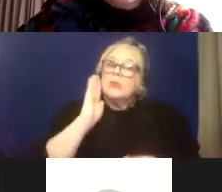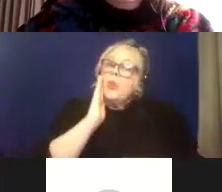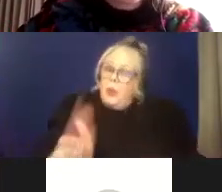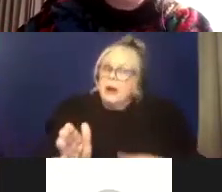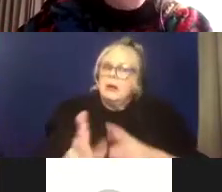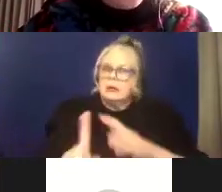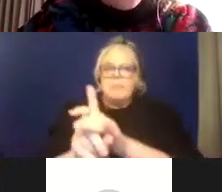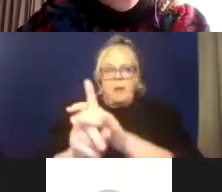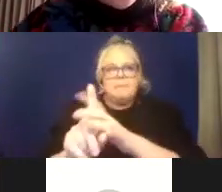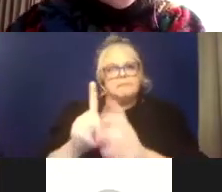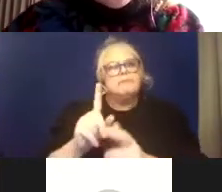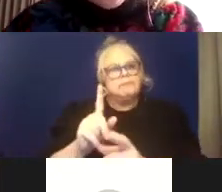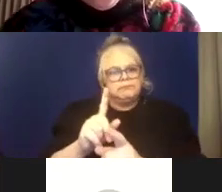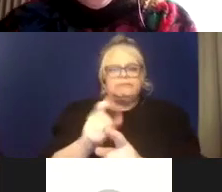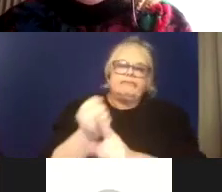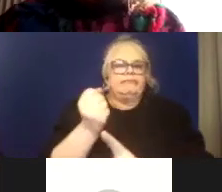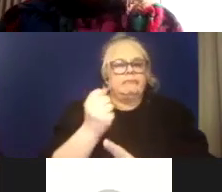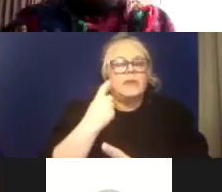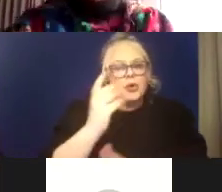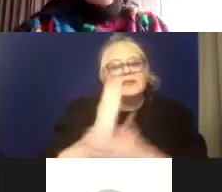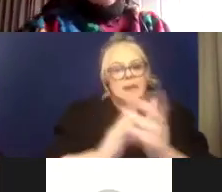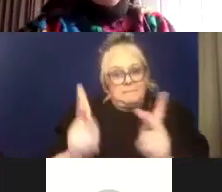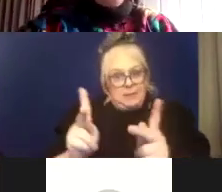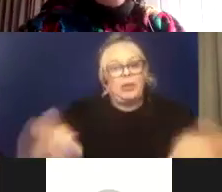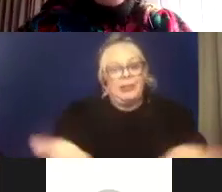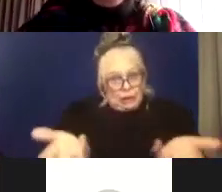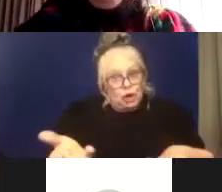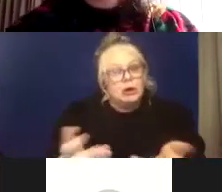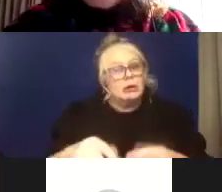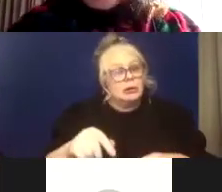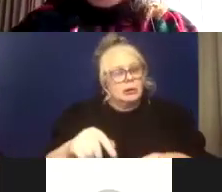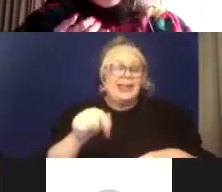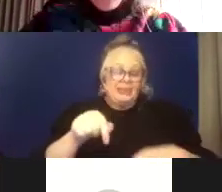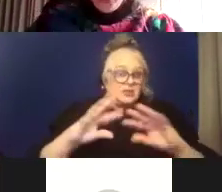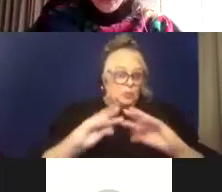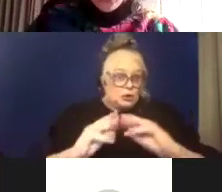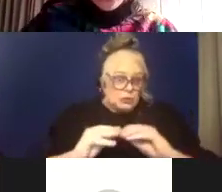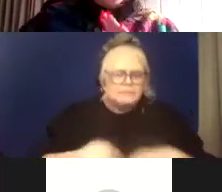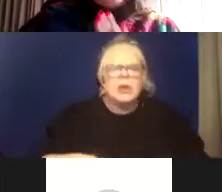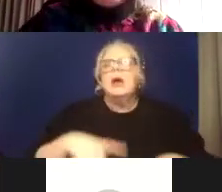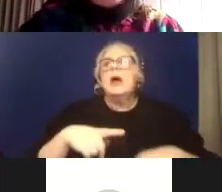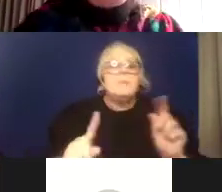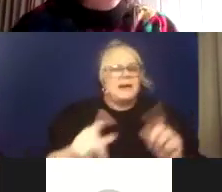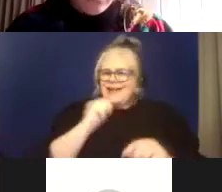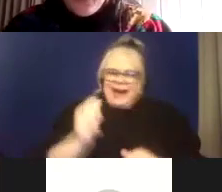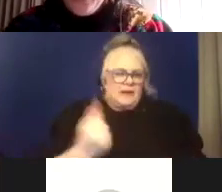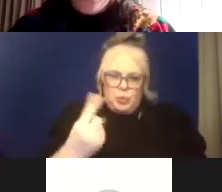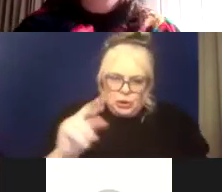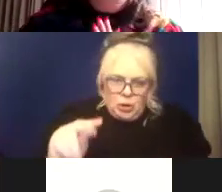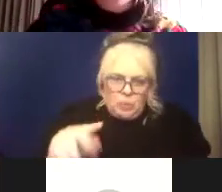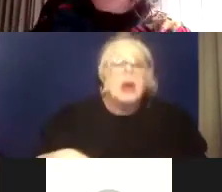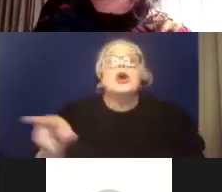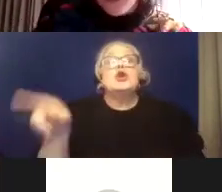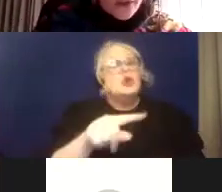So whether or not you've had experience with working with these survivors, you've likely heard about them in the news and heard about these cases.